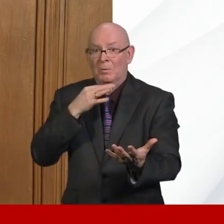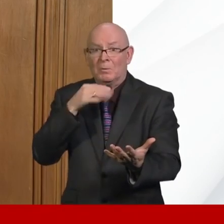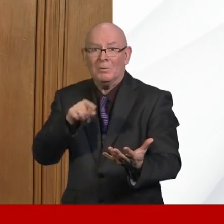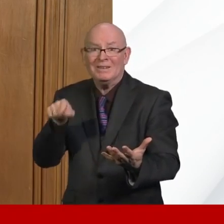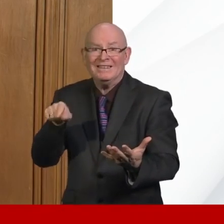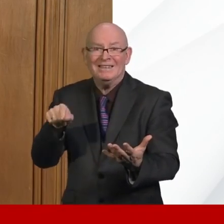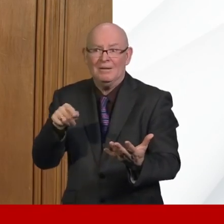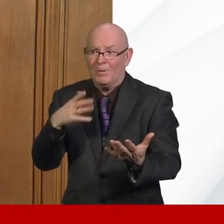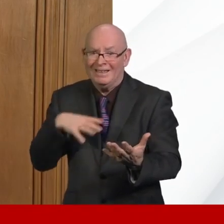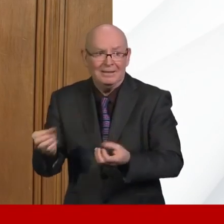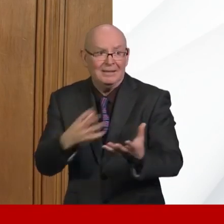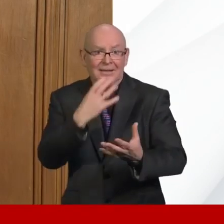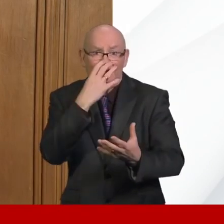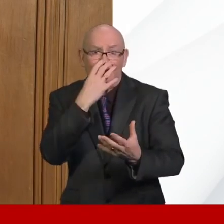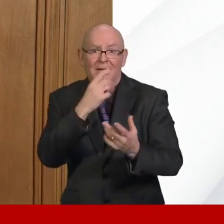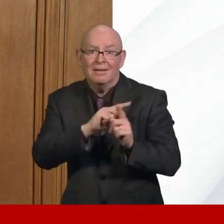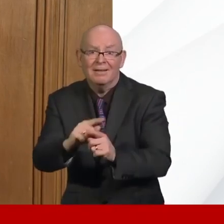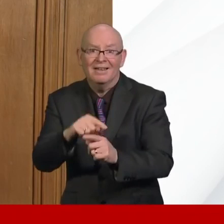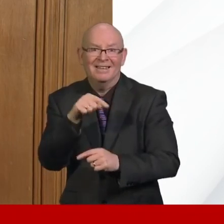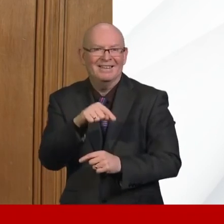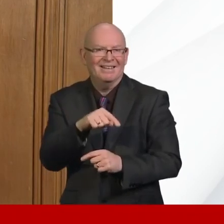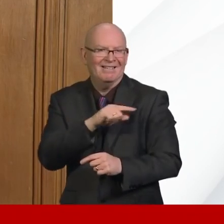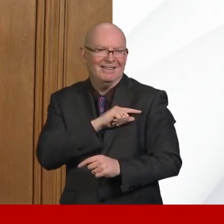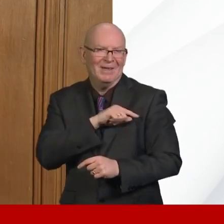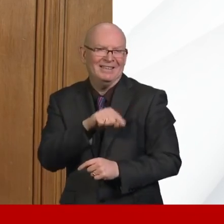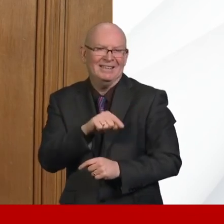to try to drive this right down and make sure we stay